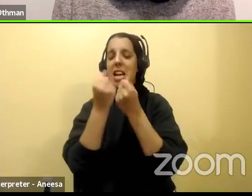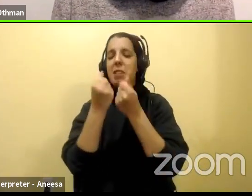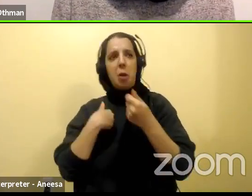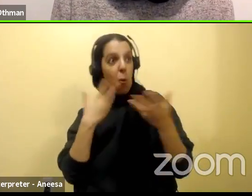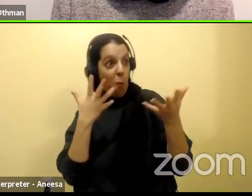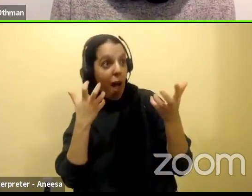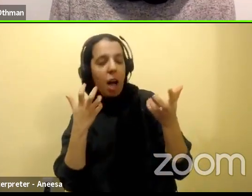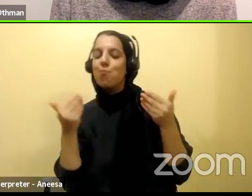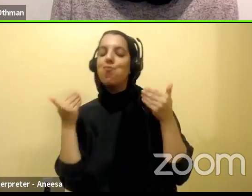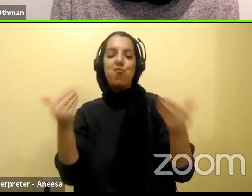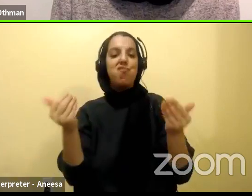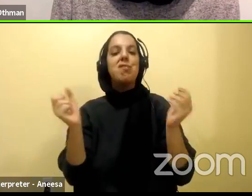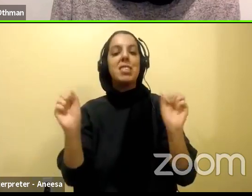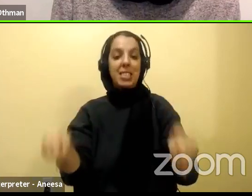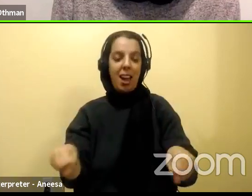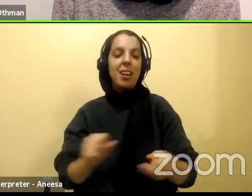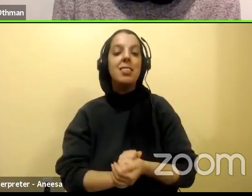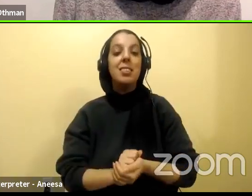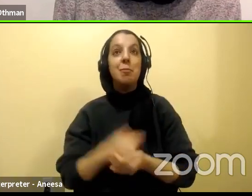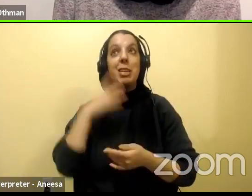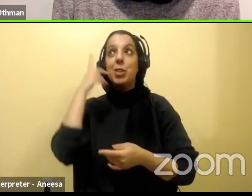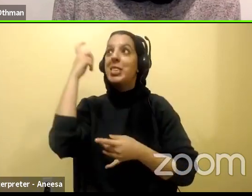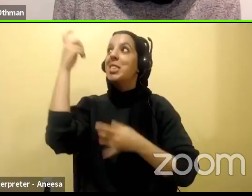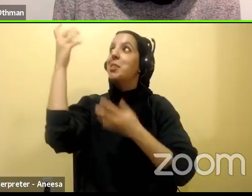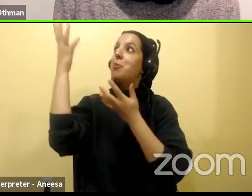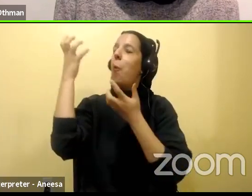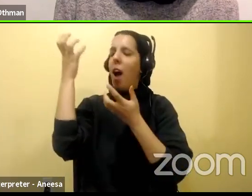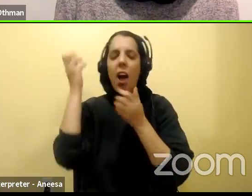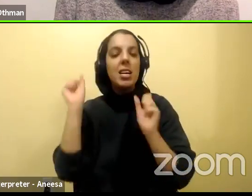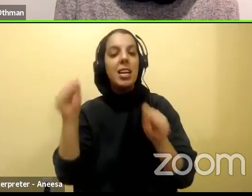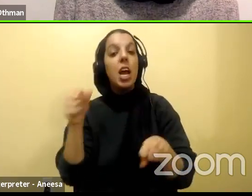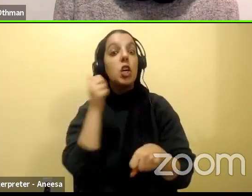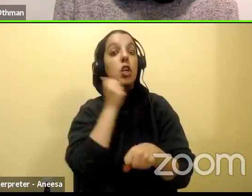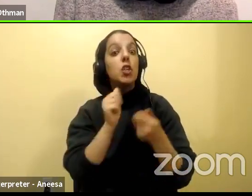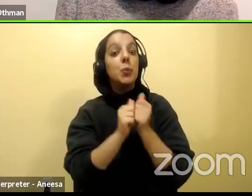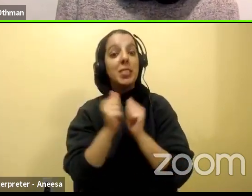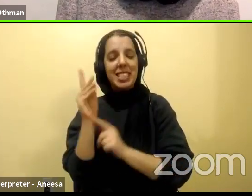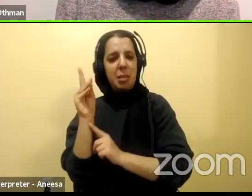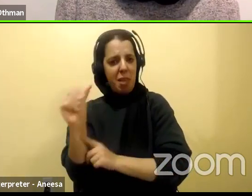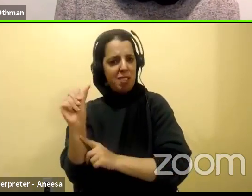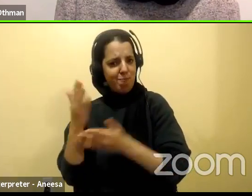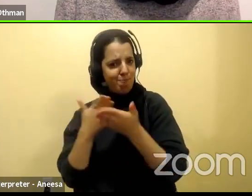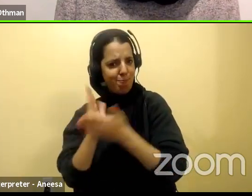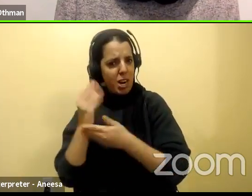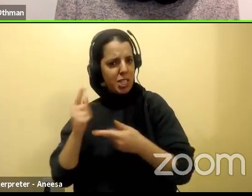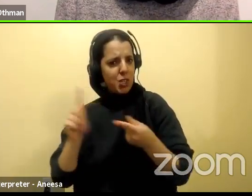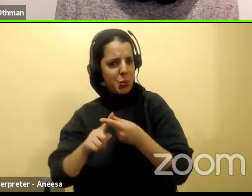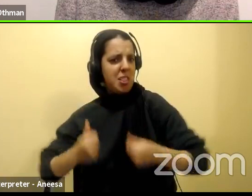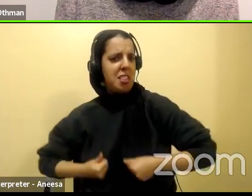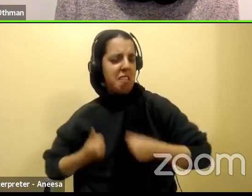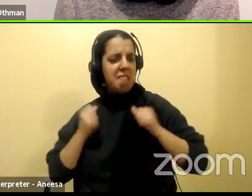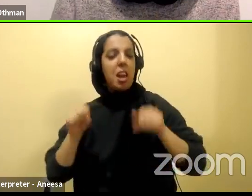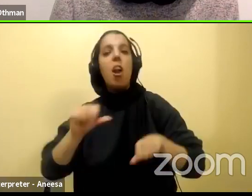want to be, and that I'm able to fulfill my dreams, and that girls with disabilities have the right to life, and that no one can rob them of